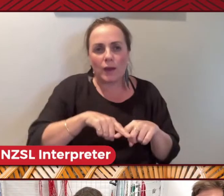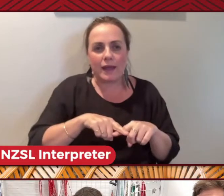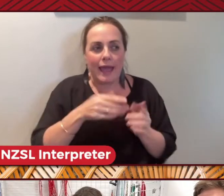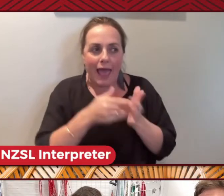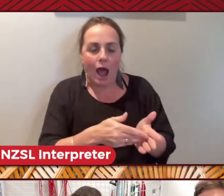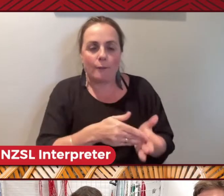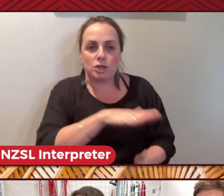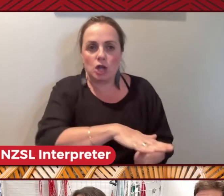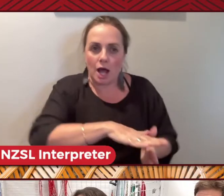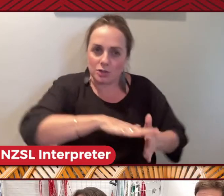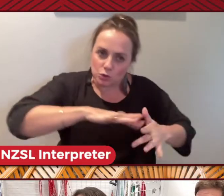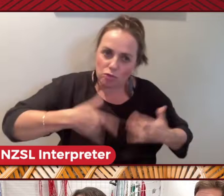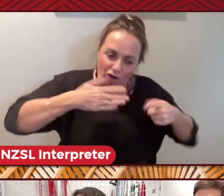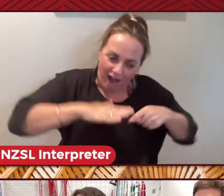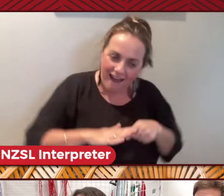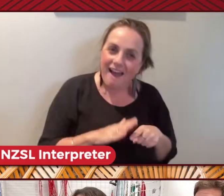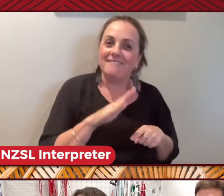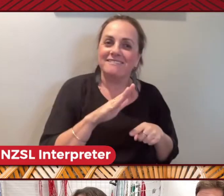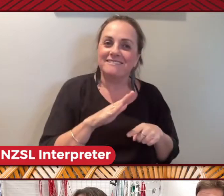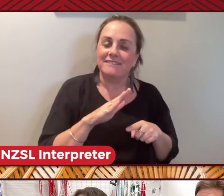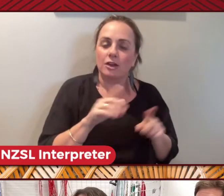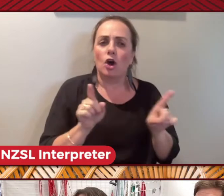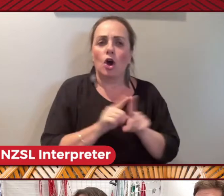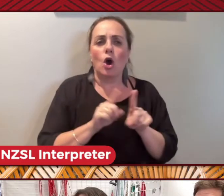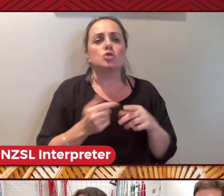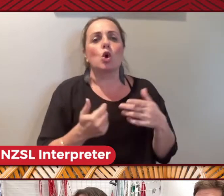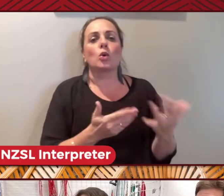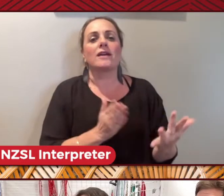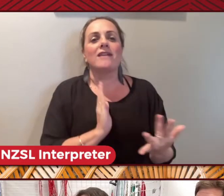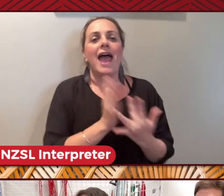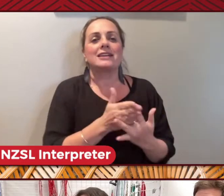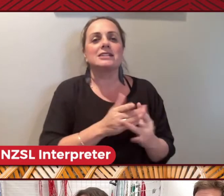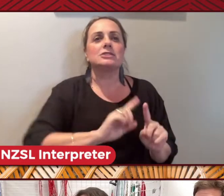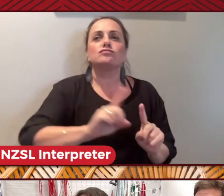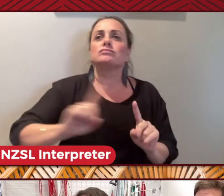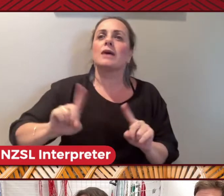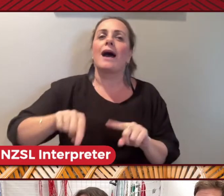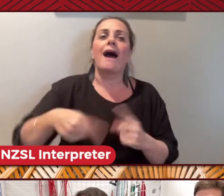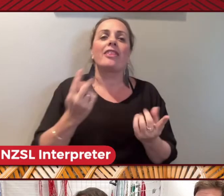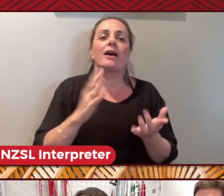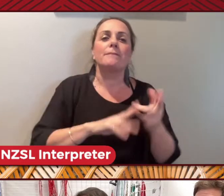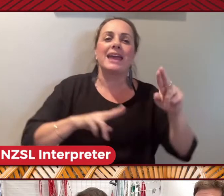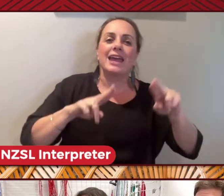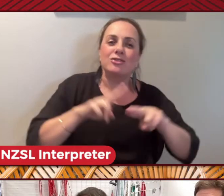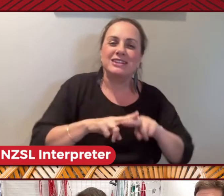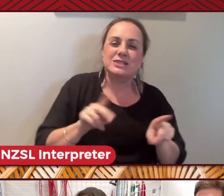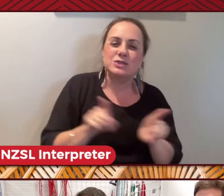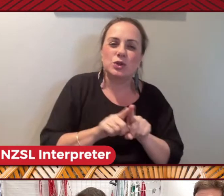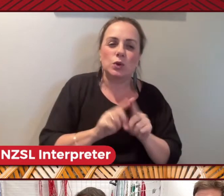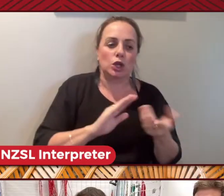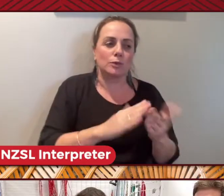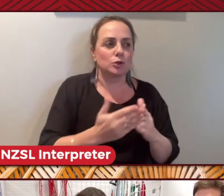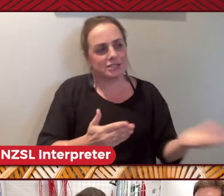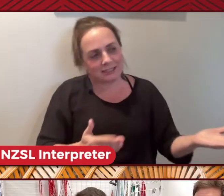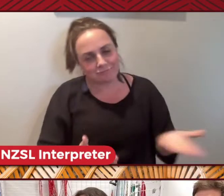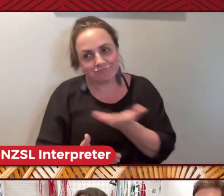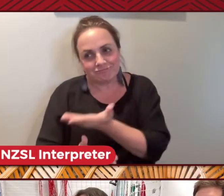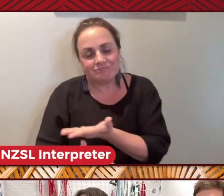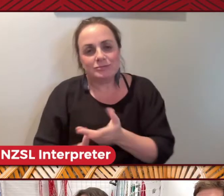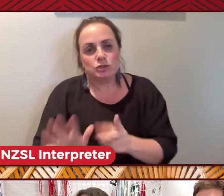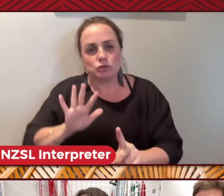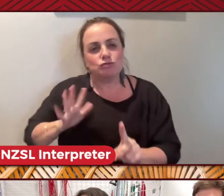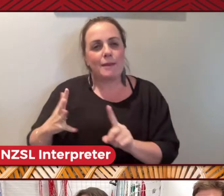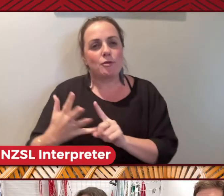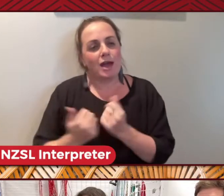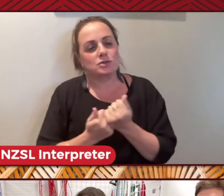to thrive, and also giving them access to a number of other parents in the room and that community to wrap around and support them